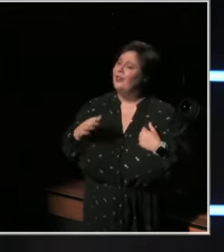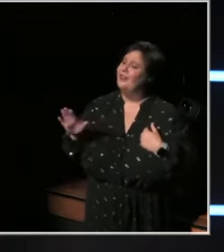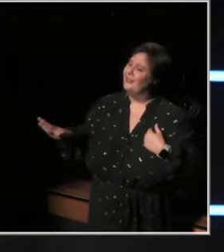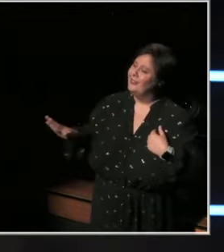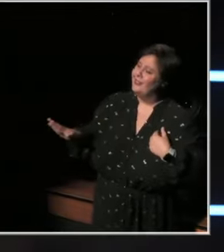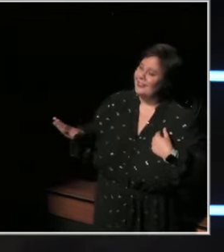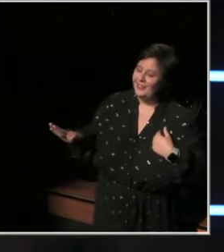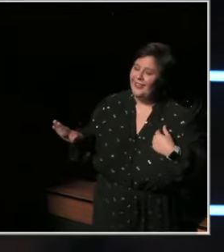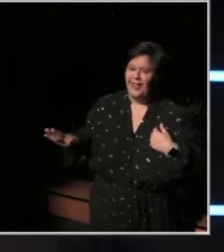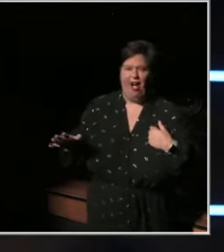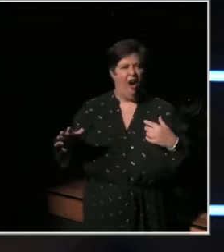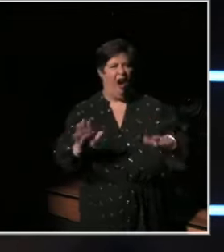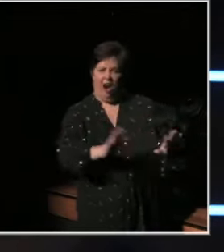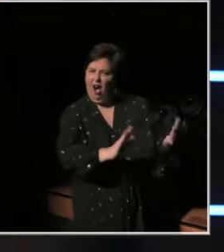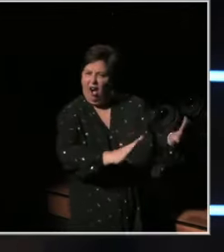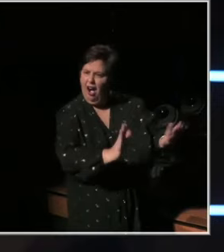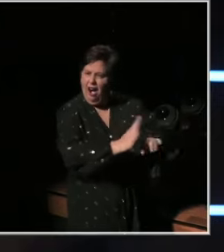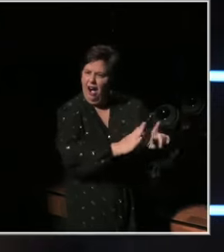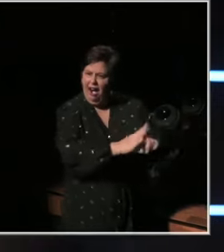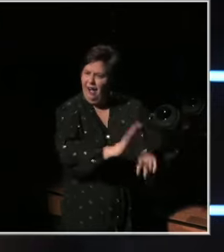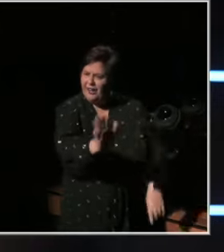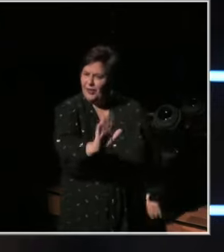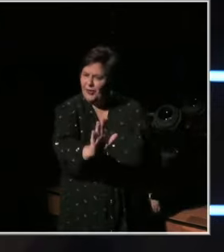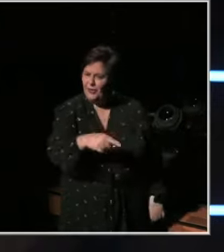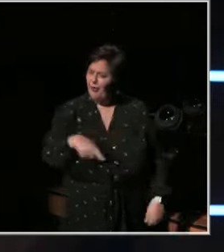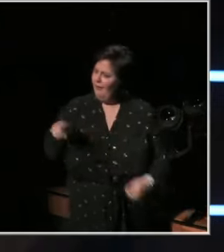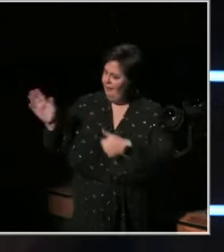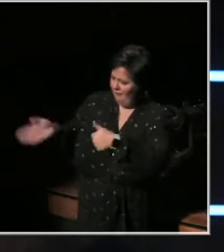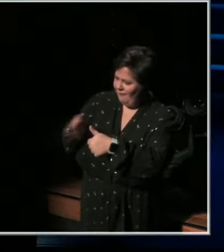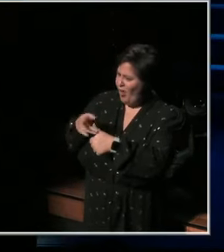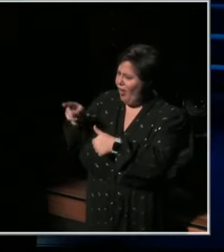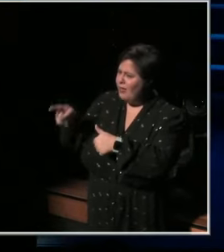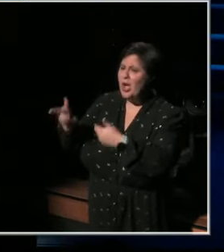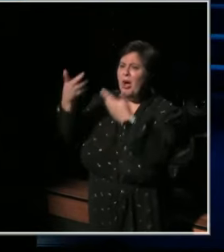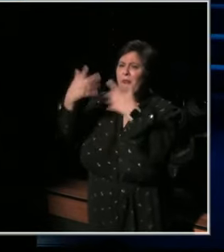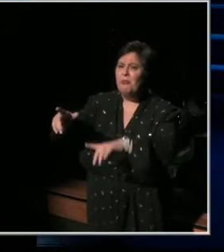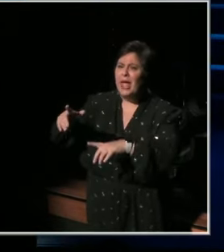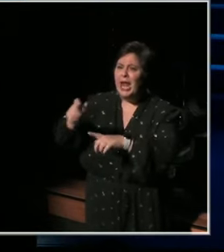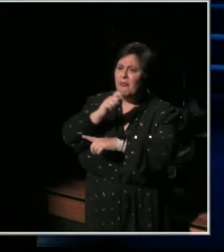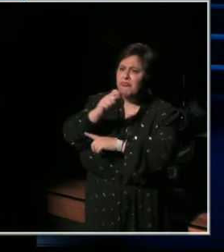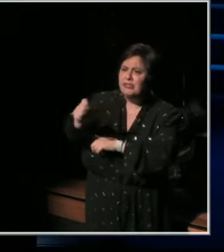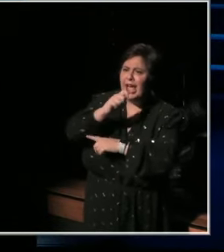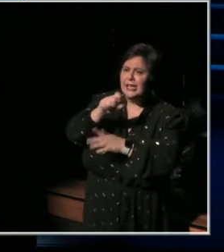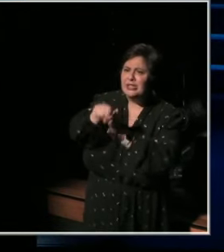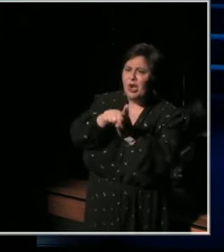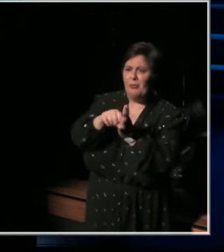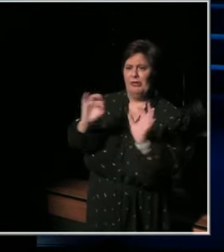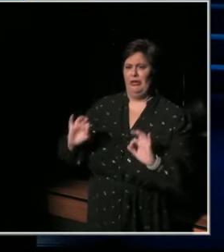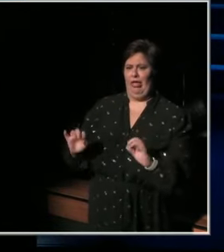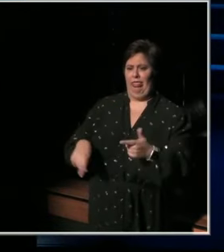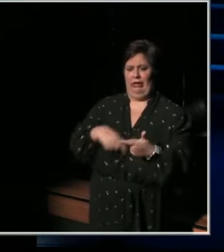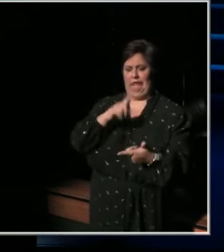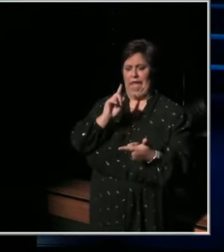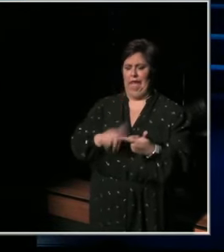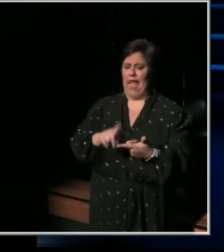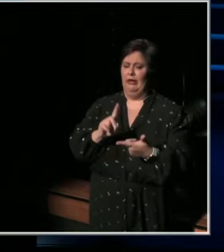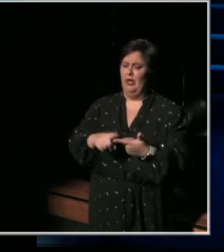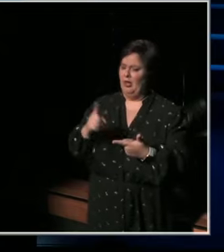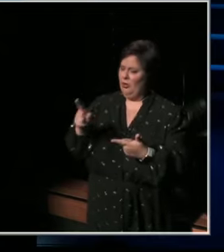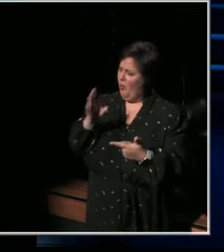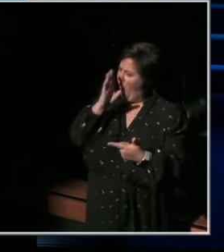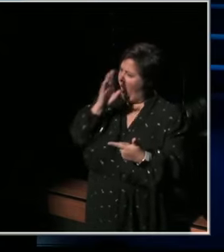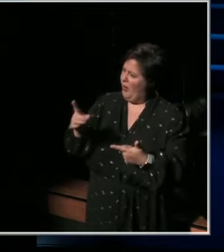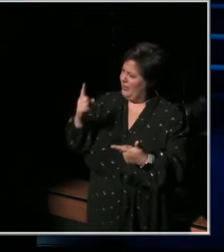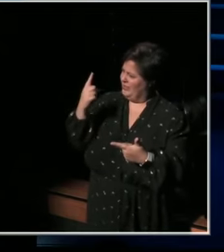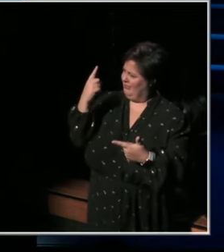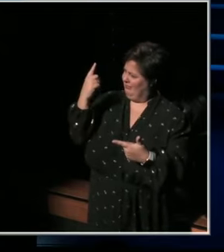No, in all that. Basically, you haven't presented a documentary. And secondly, can you